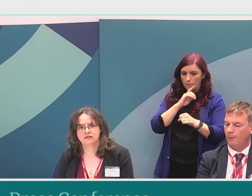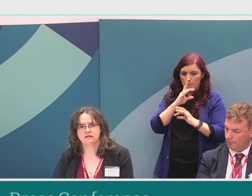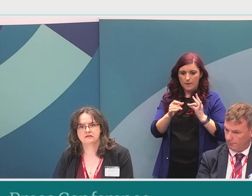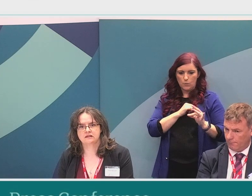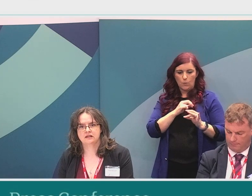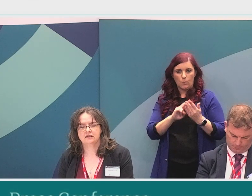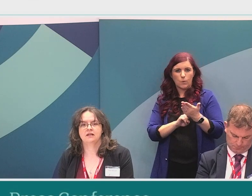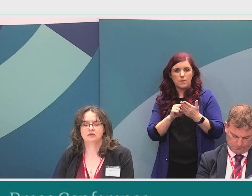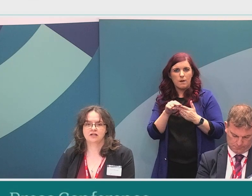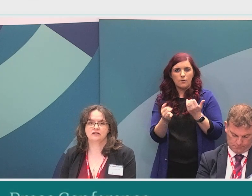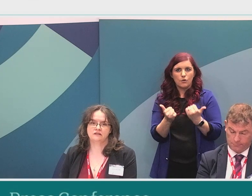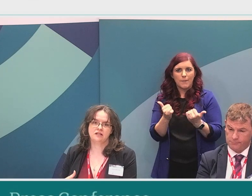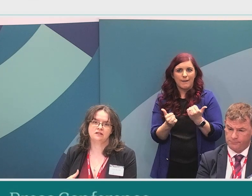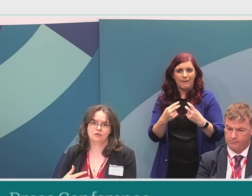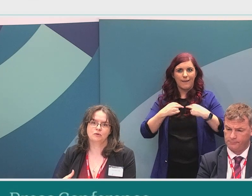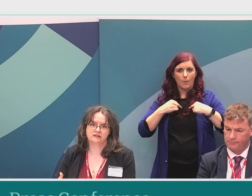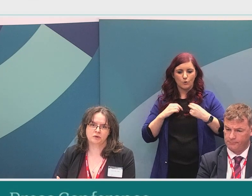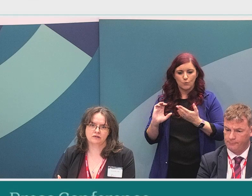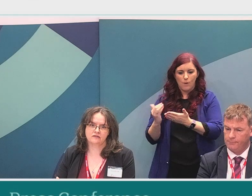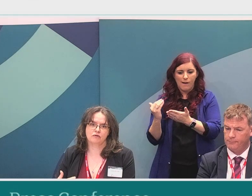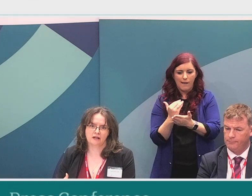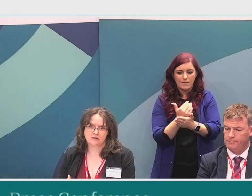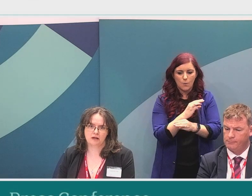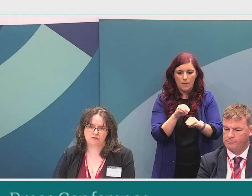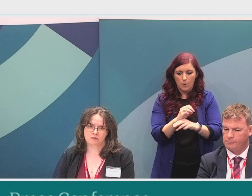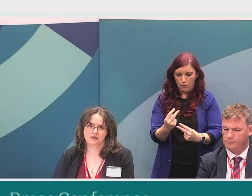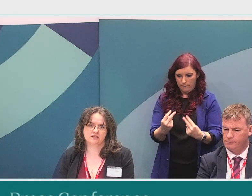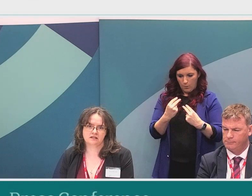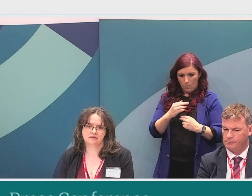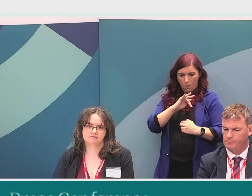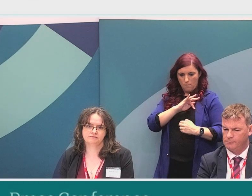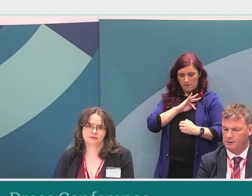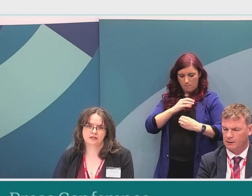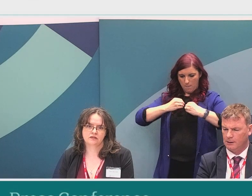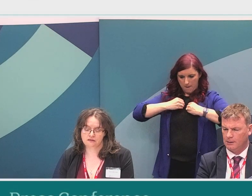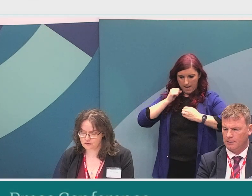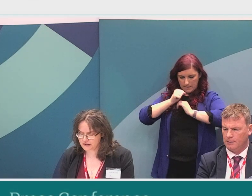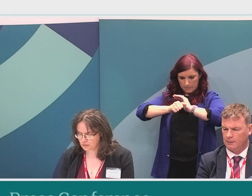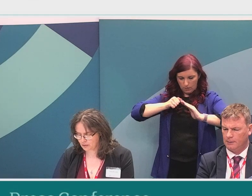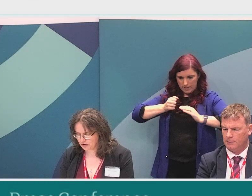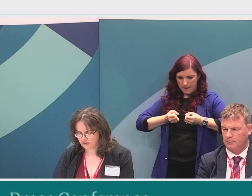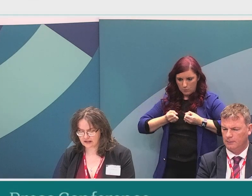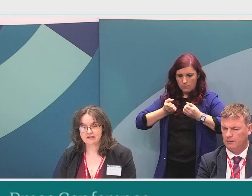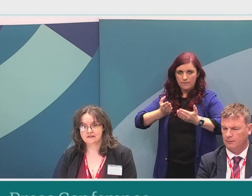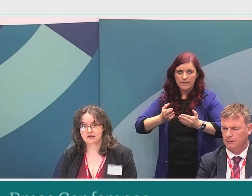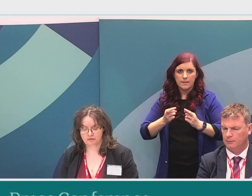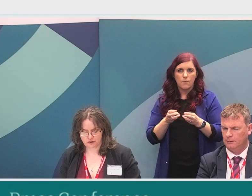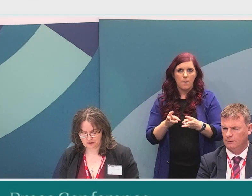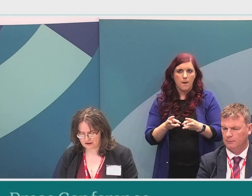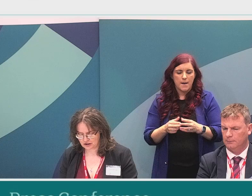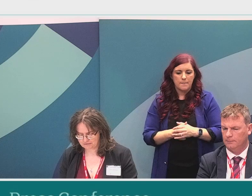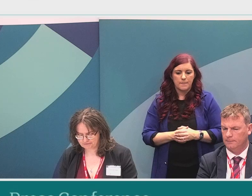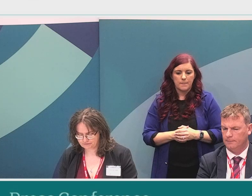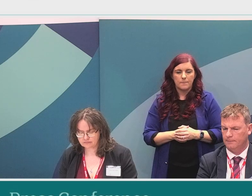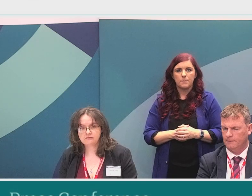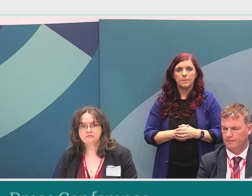look at this, they will actually see their own experiences reflected back from them in the data. So this is the reason why we're using this type of